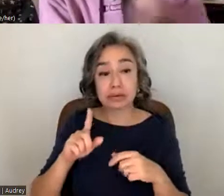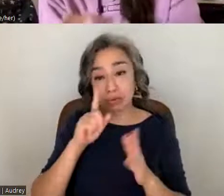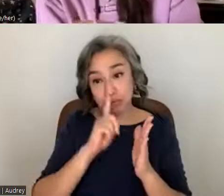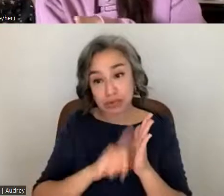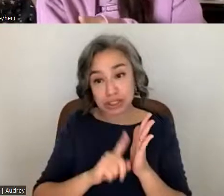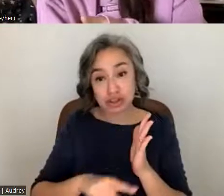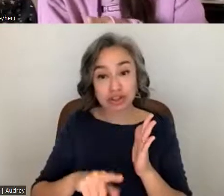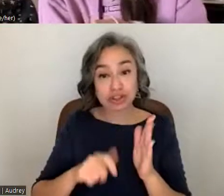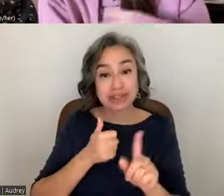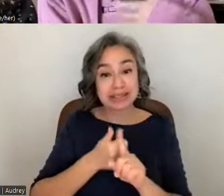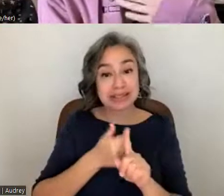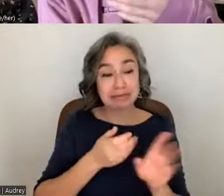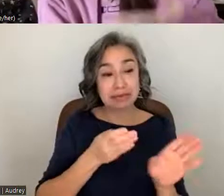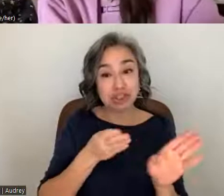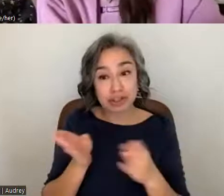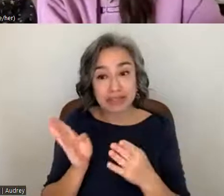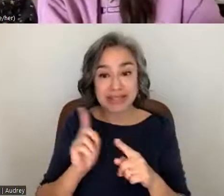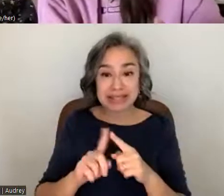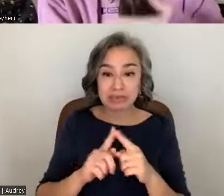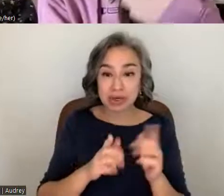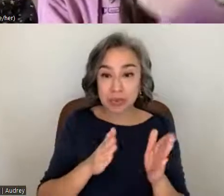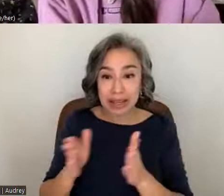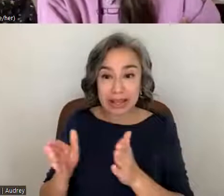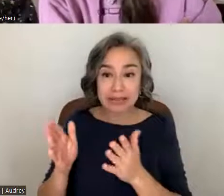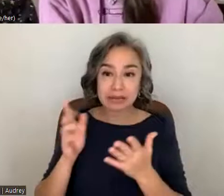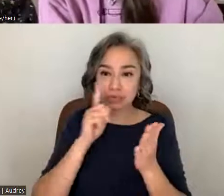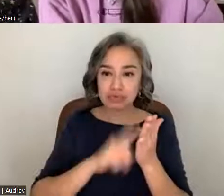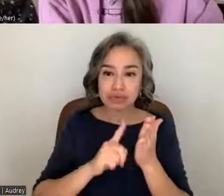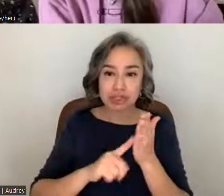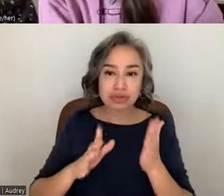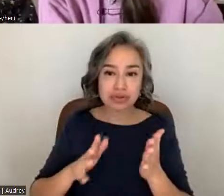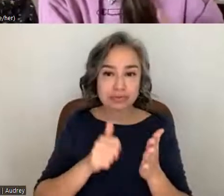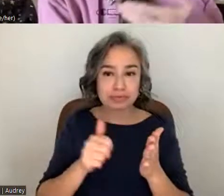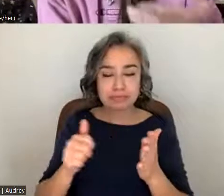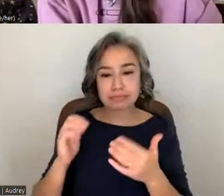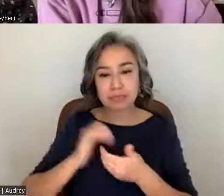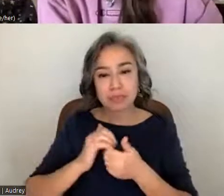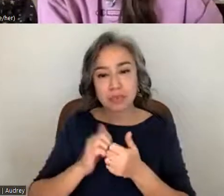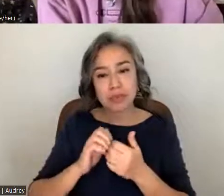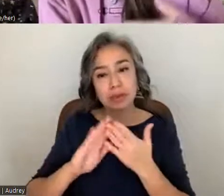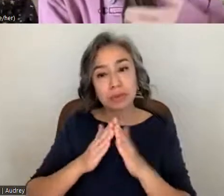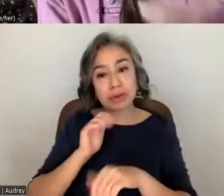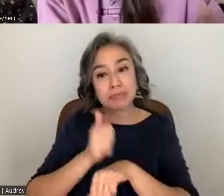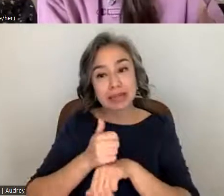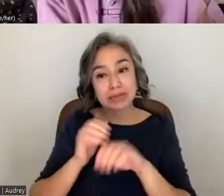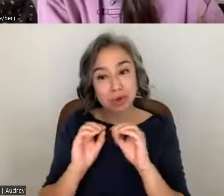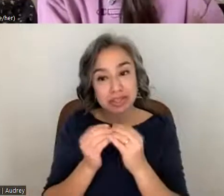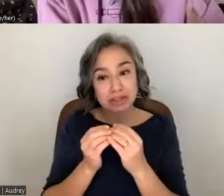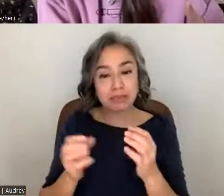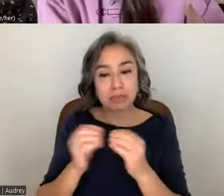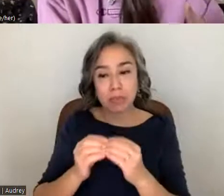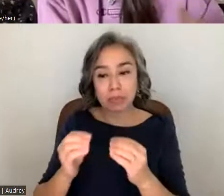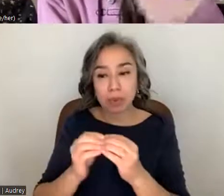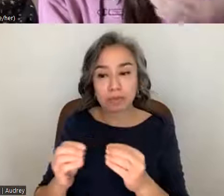of shifted in ways where researchers are partnering with community-based organizations more and more, where